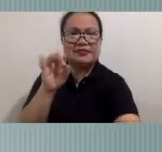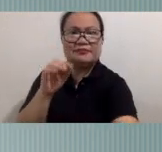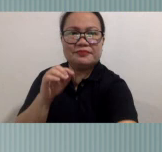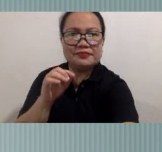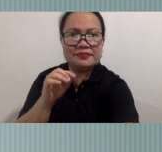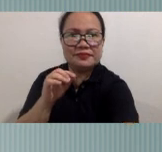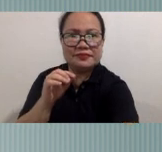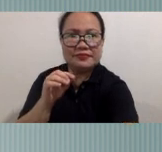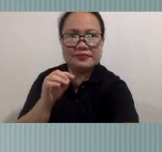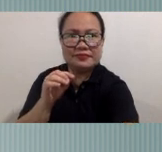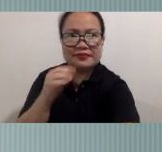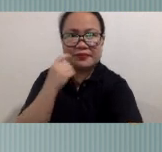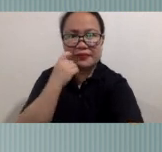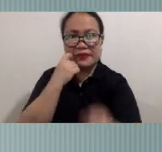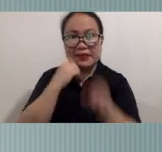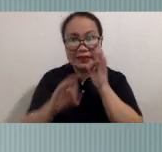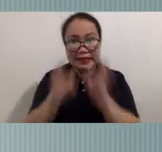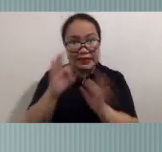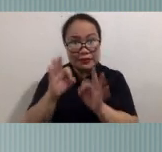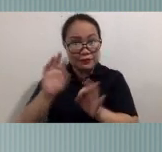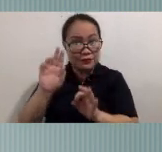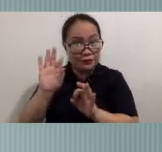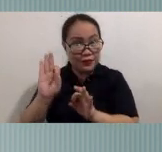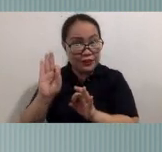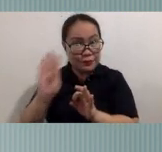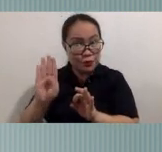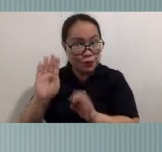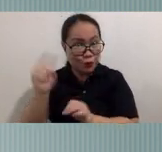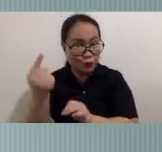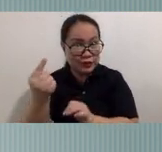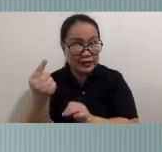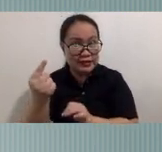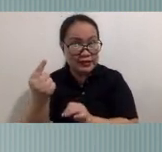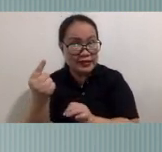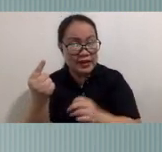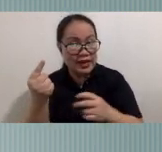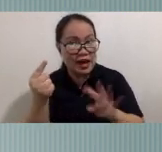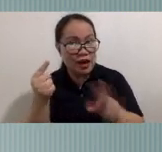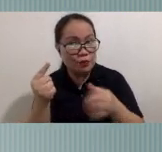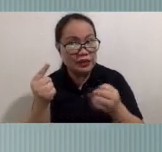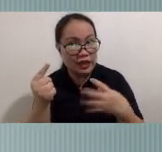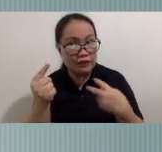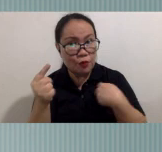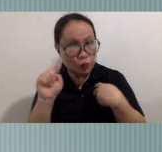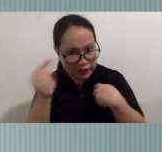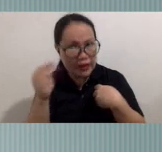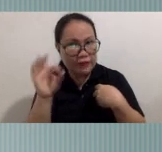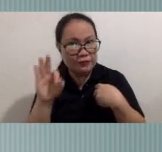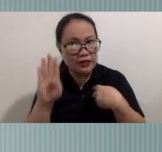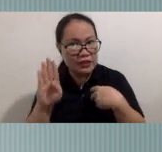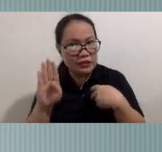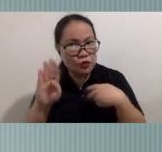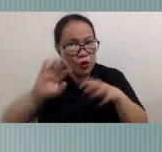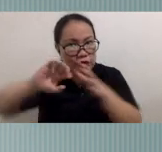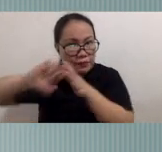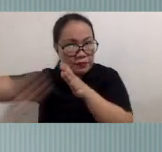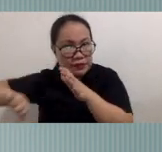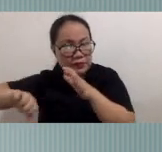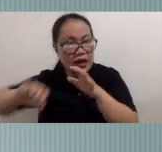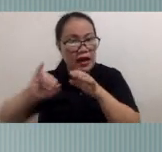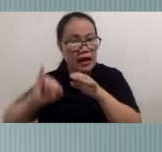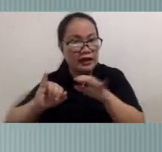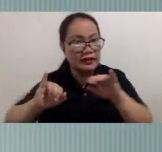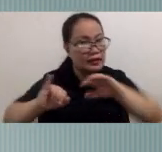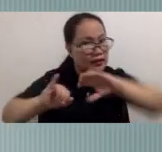only have, so tatanggalin natin yung Instagram and Twitter, that is only 8. So, ulitin ko, if the question is